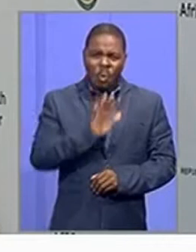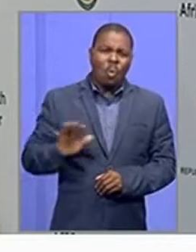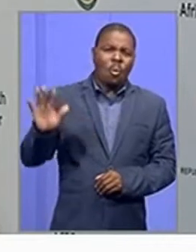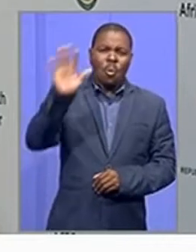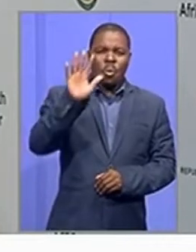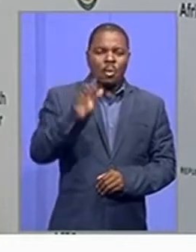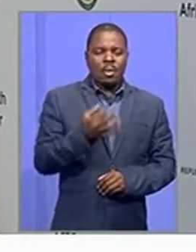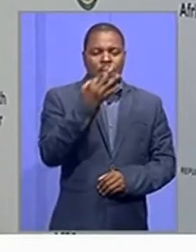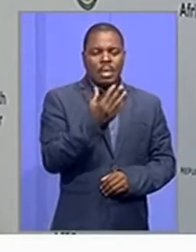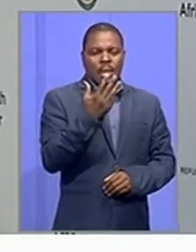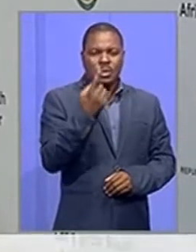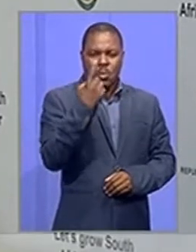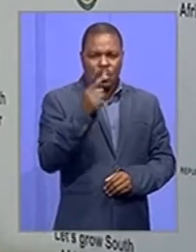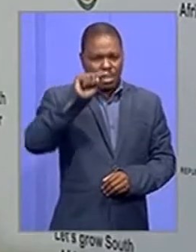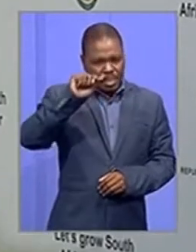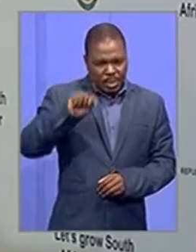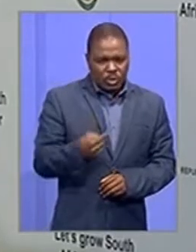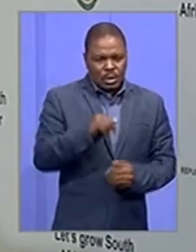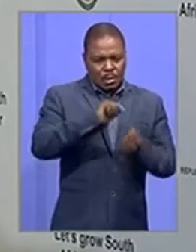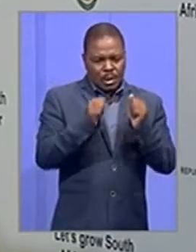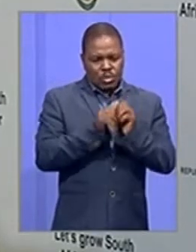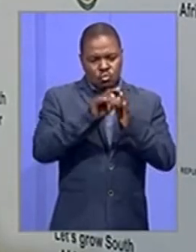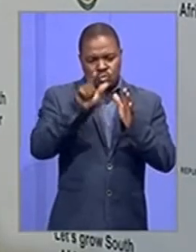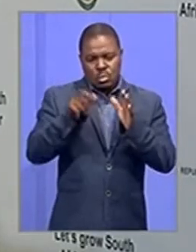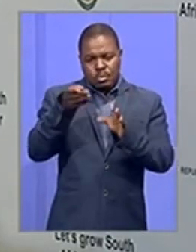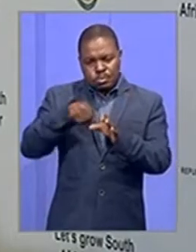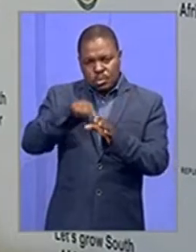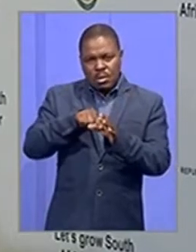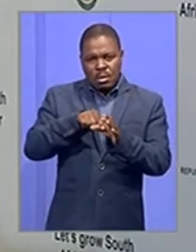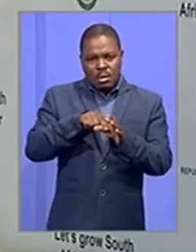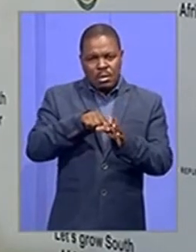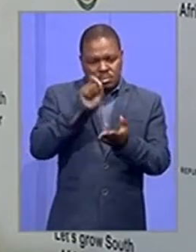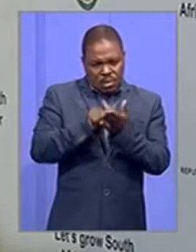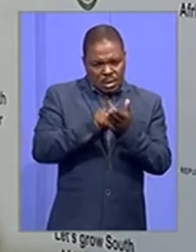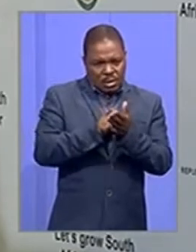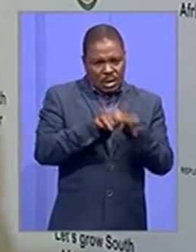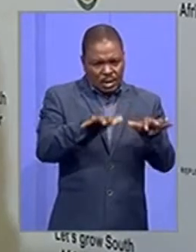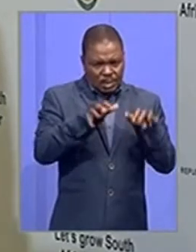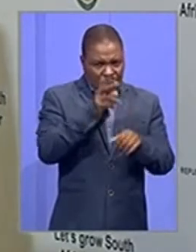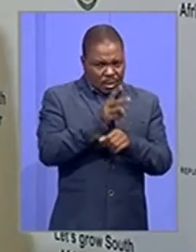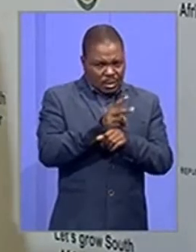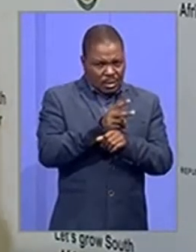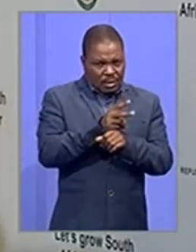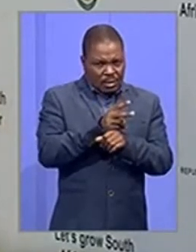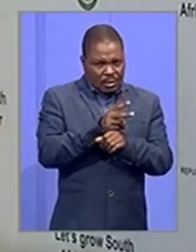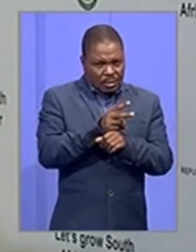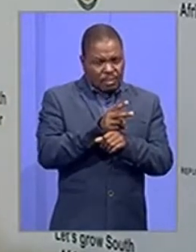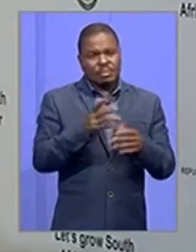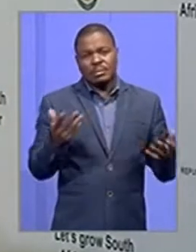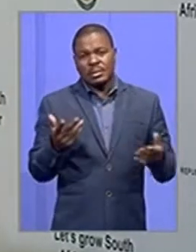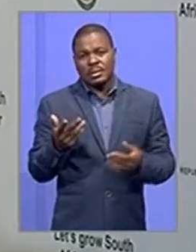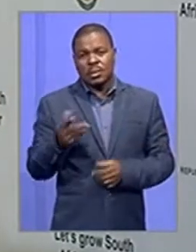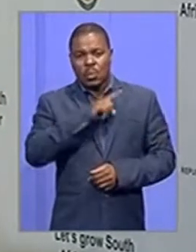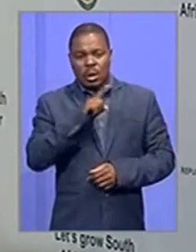of 391,000 mathematics learners, to rewrite a question paper that a